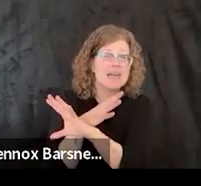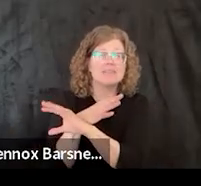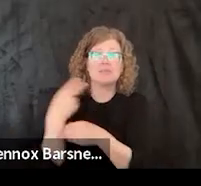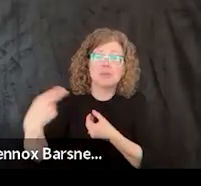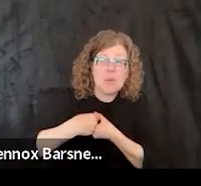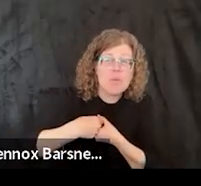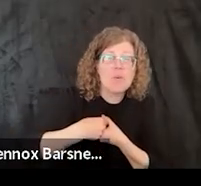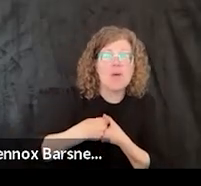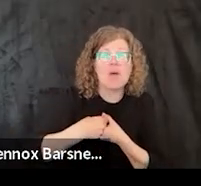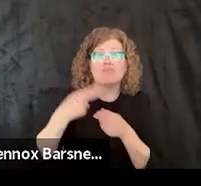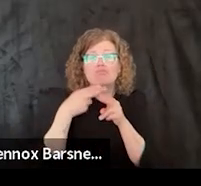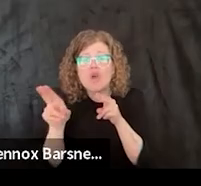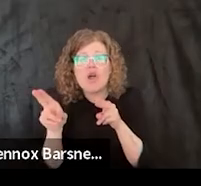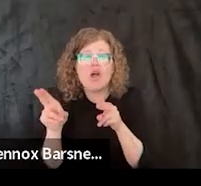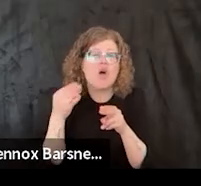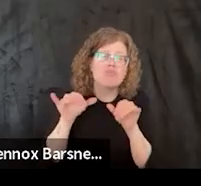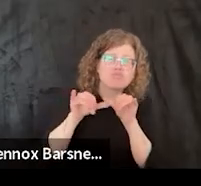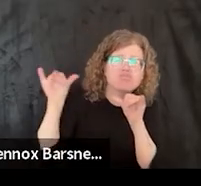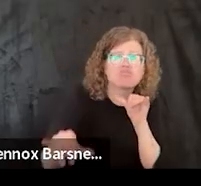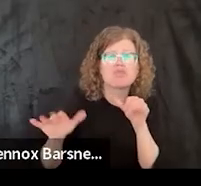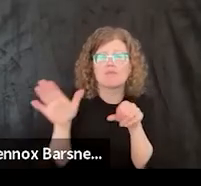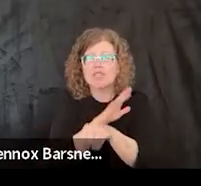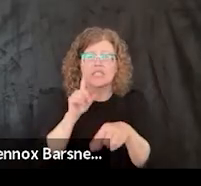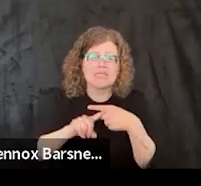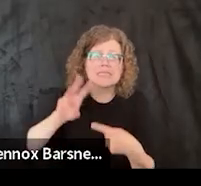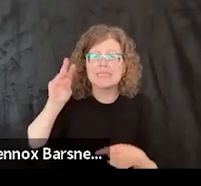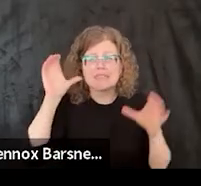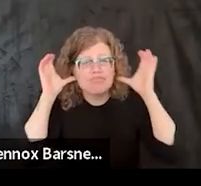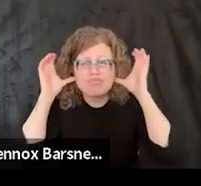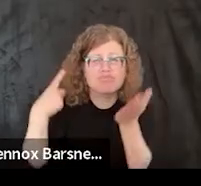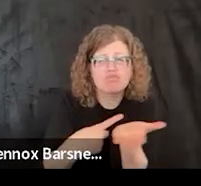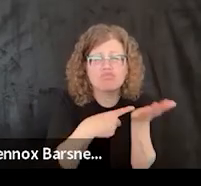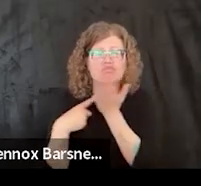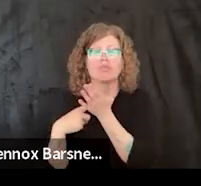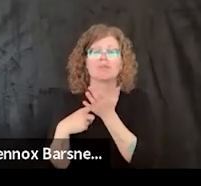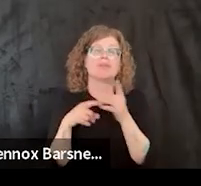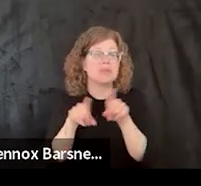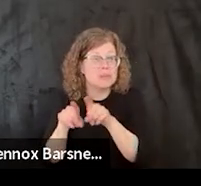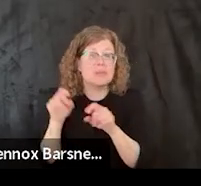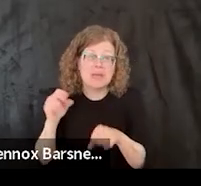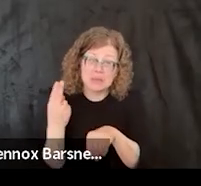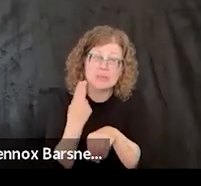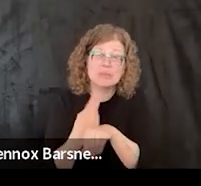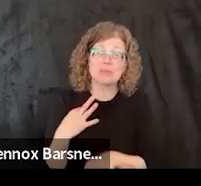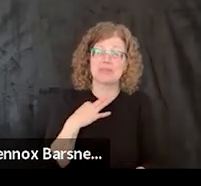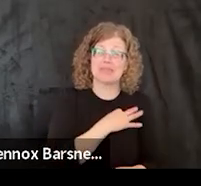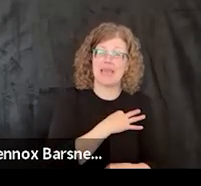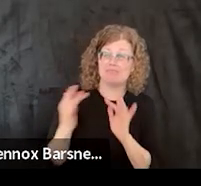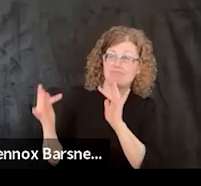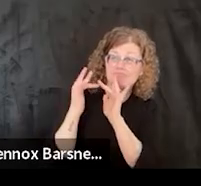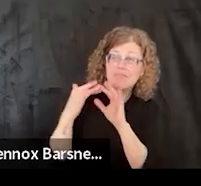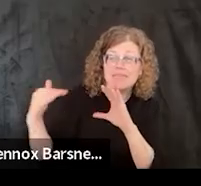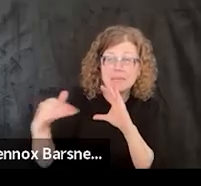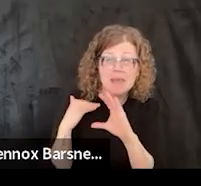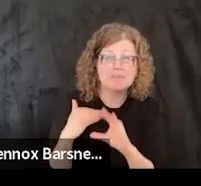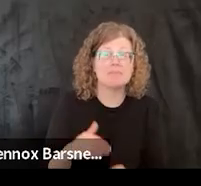are asking as well. That said, staff are also available to answer questions as needed. Any requests for feedback